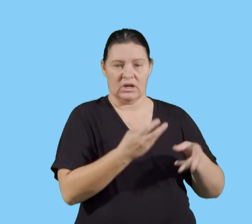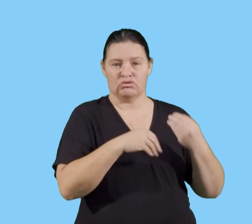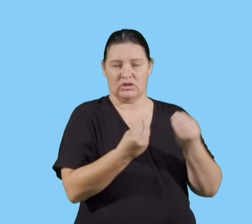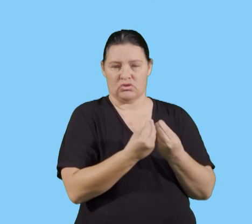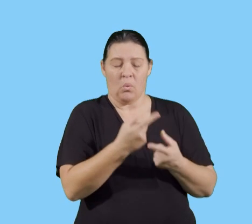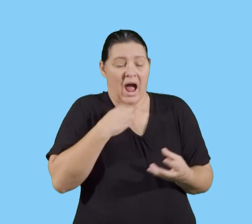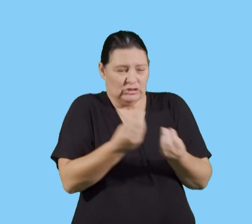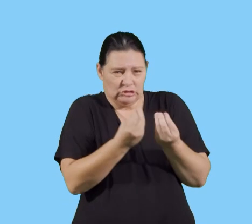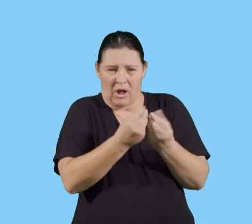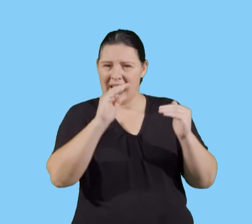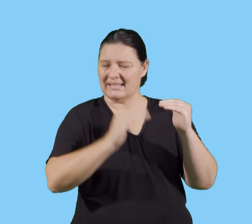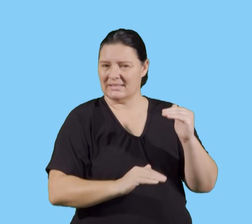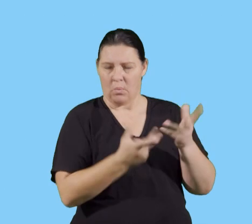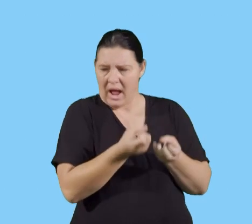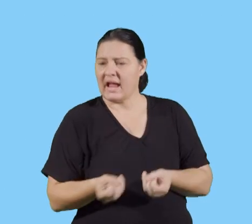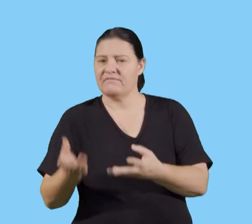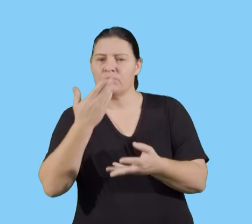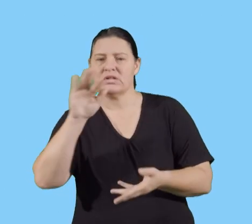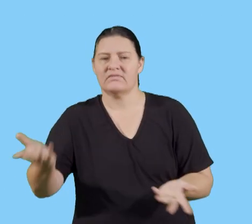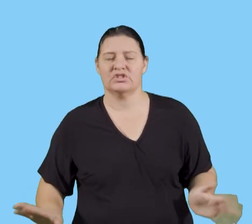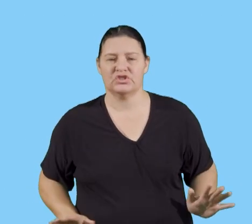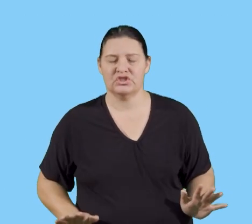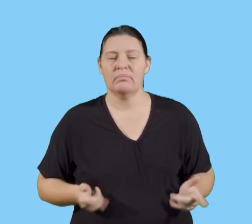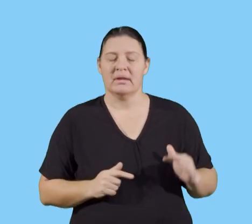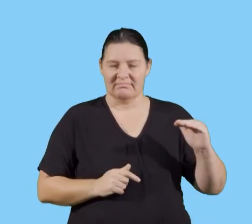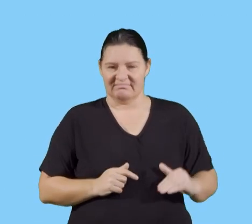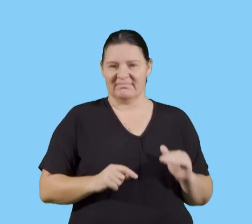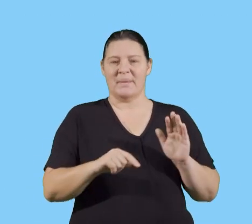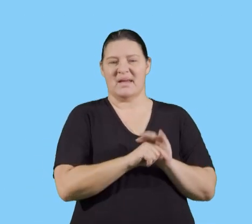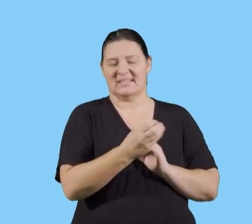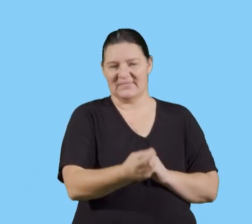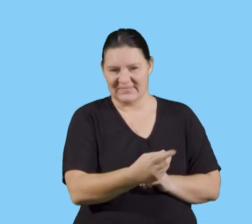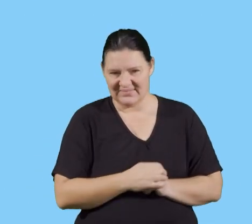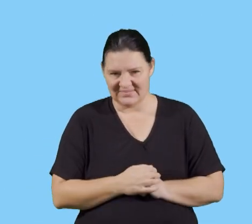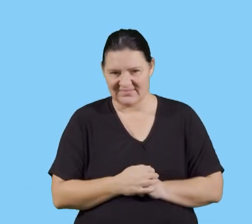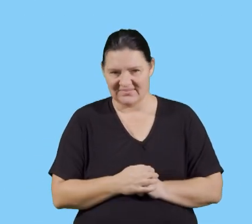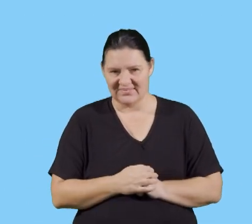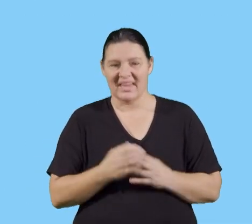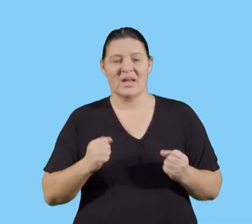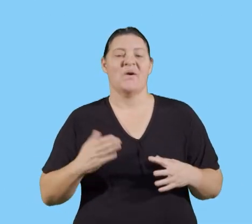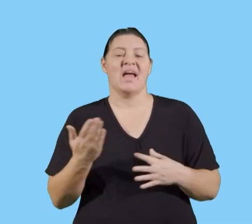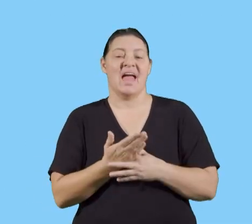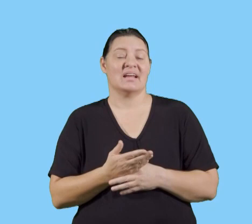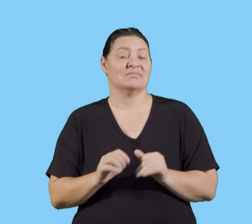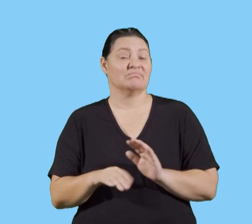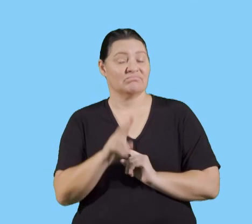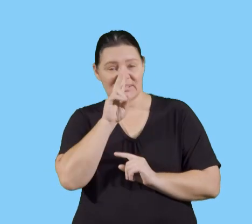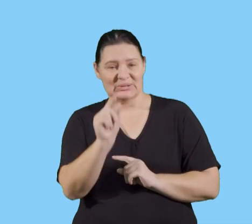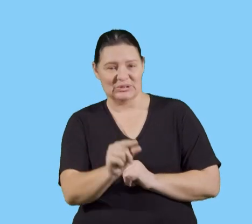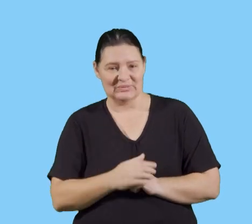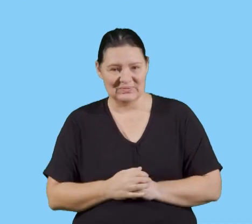stock. Therefore, our asset is decreasing. Dear learners, we will go for an ad break. See you